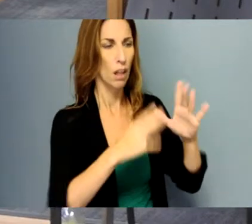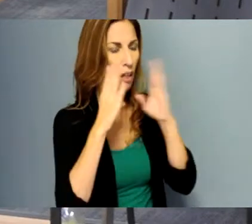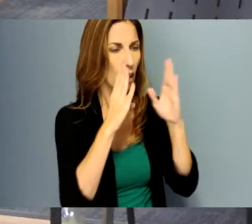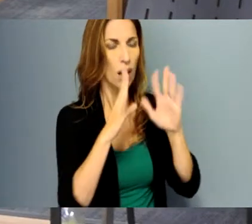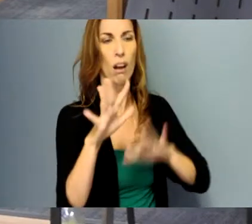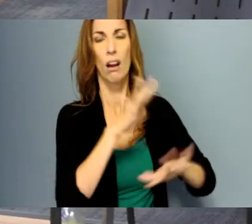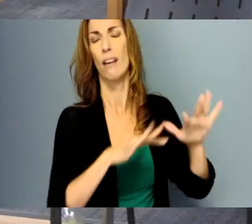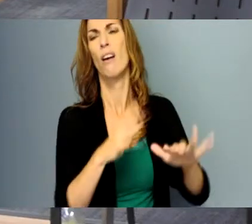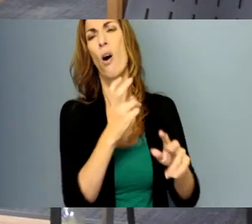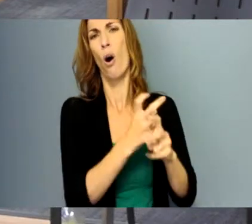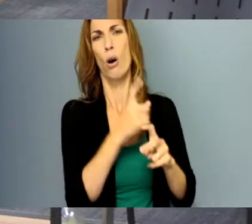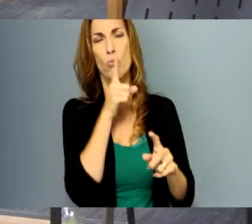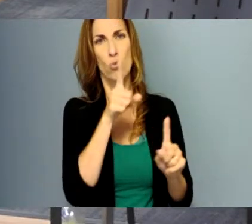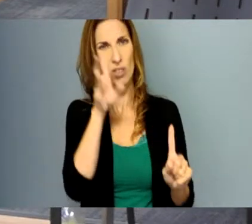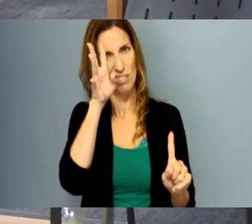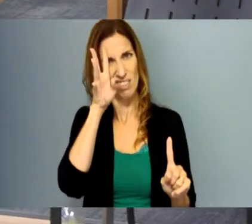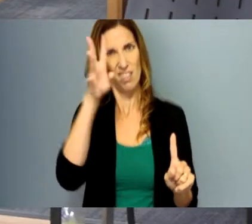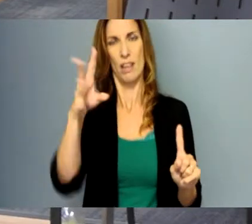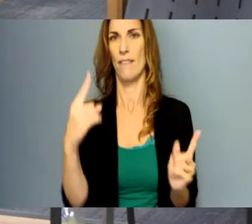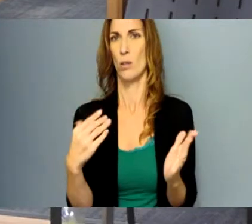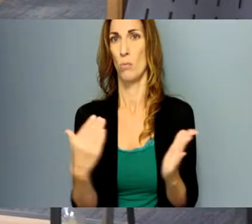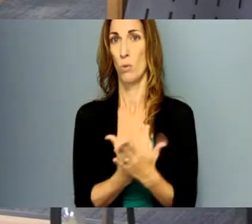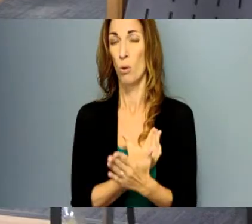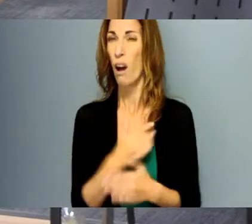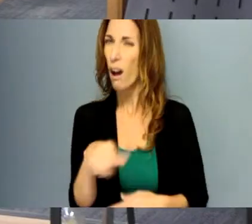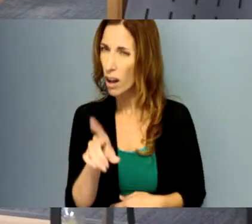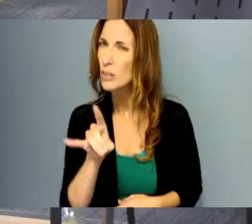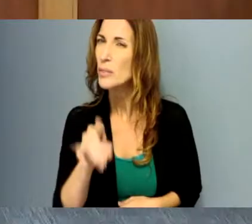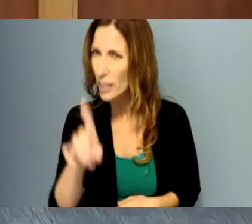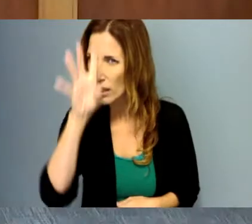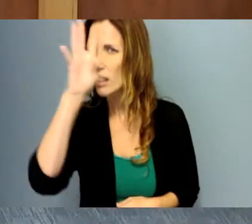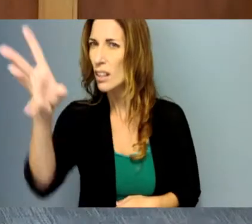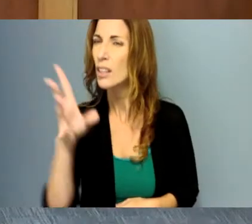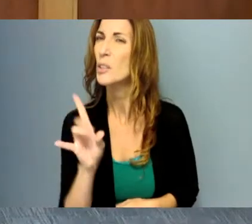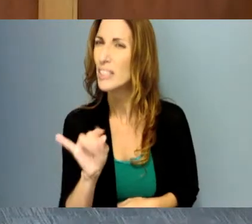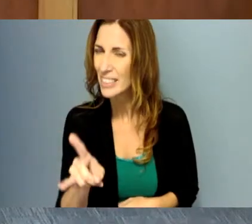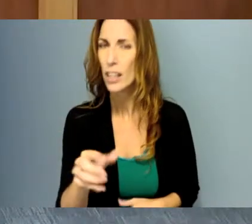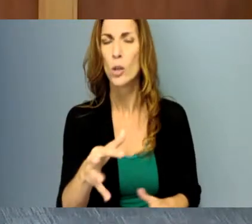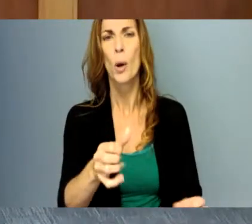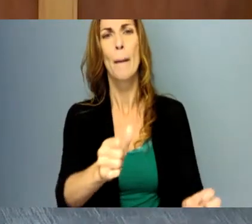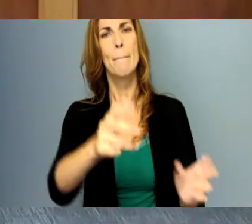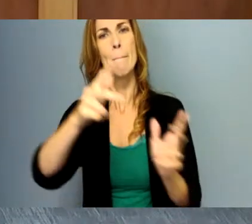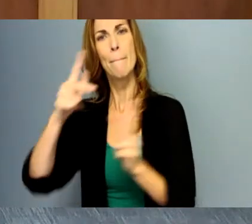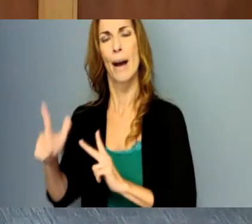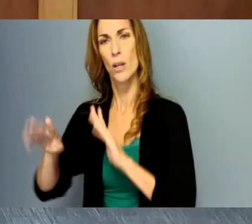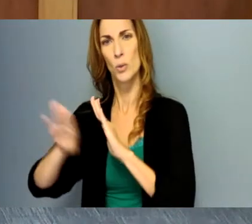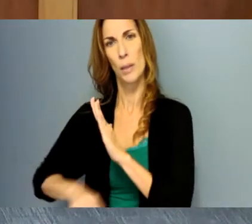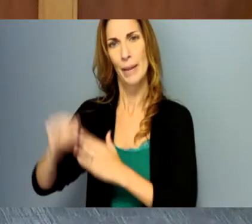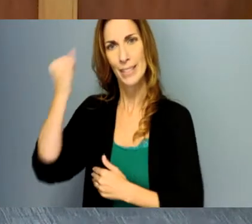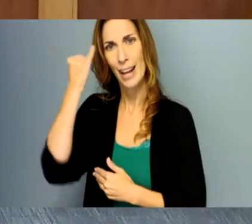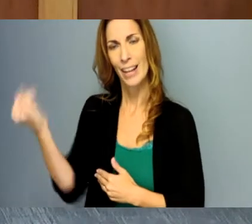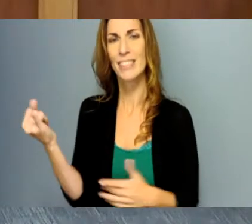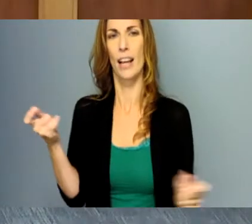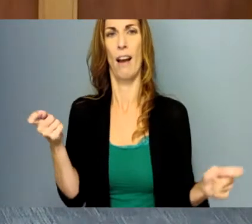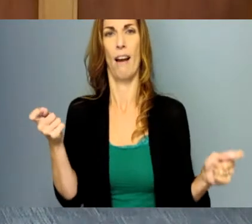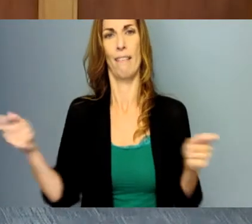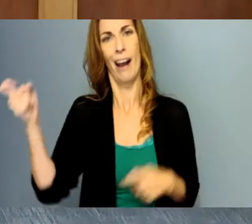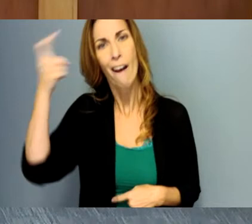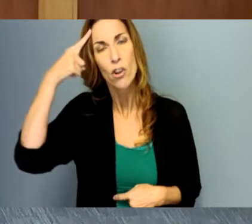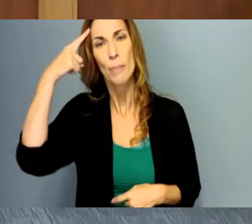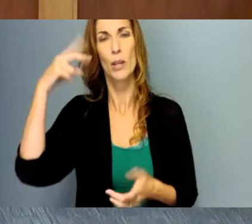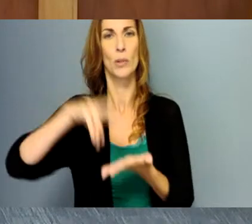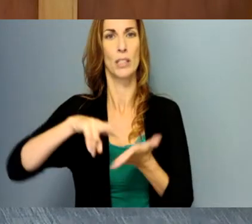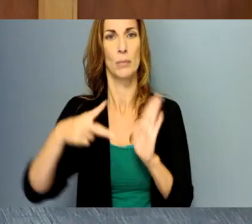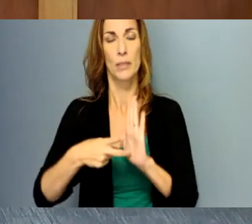hard to truly innovate. But you did it. You went all the way back to the basic idea of government. John